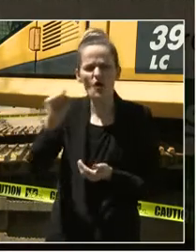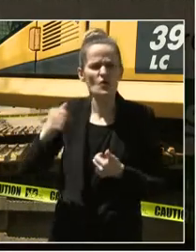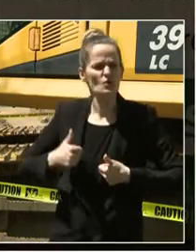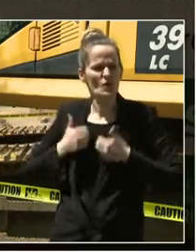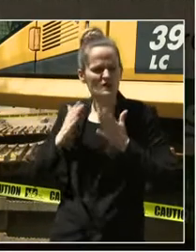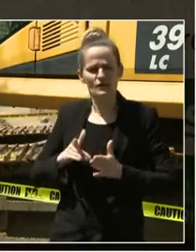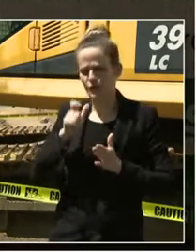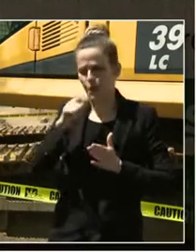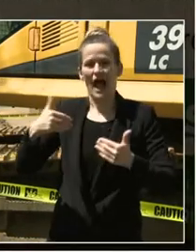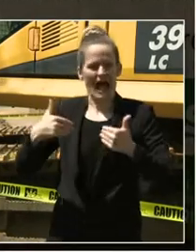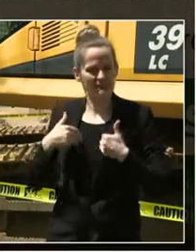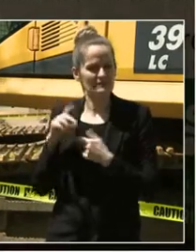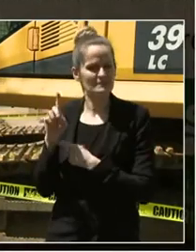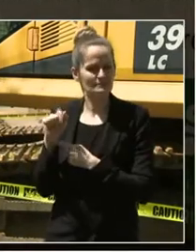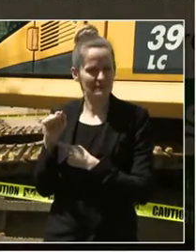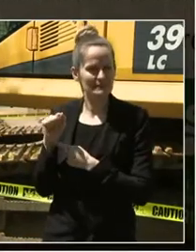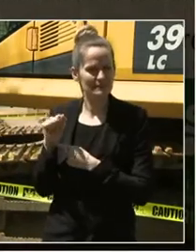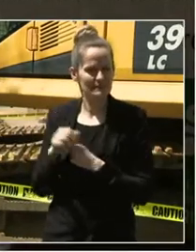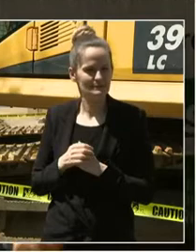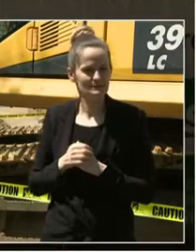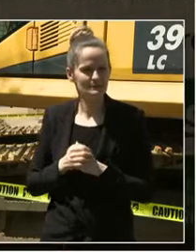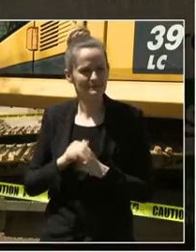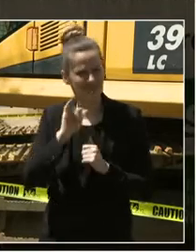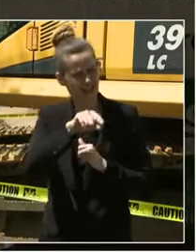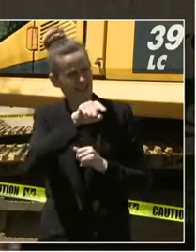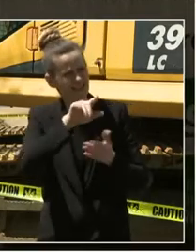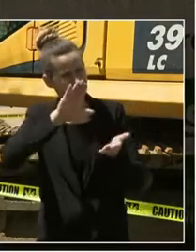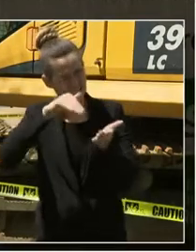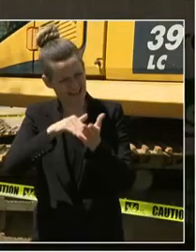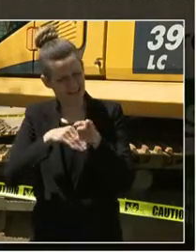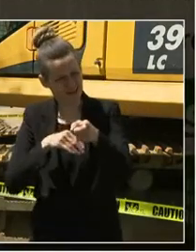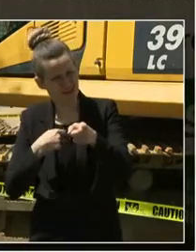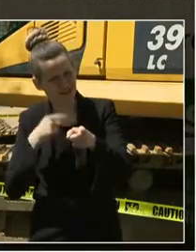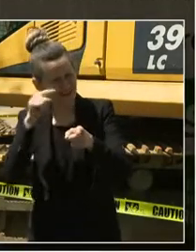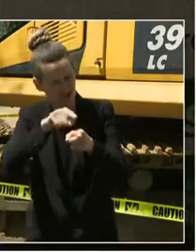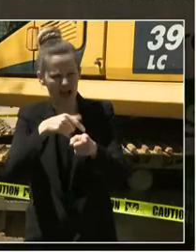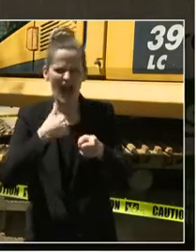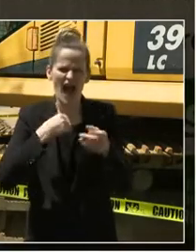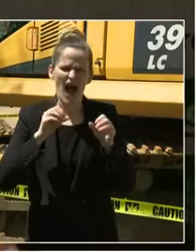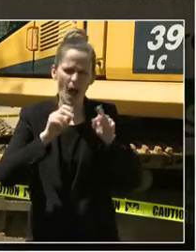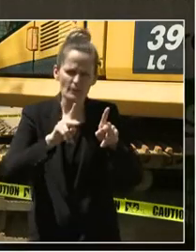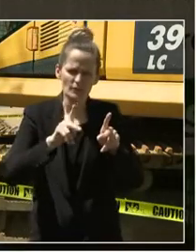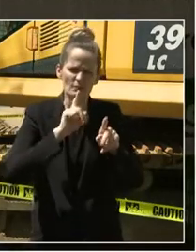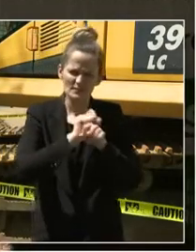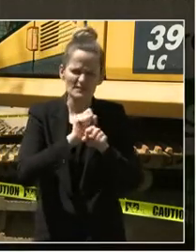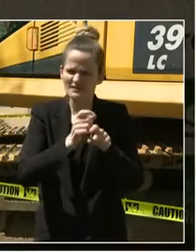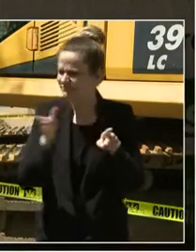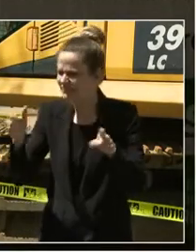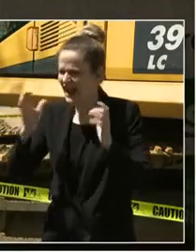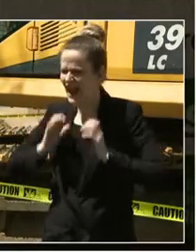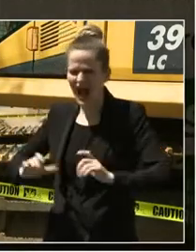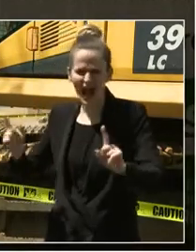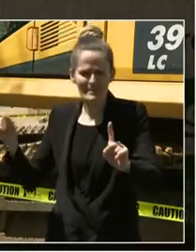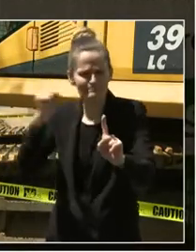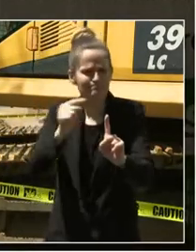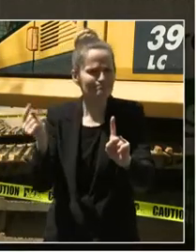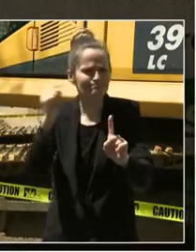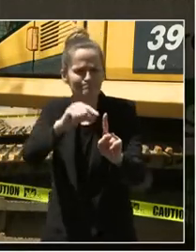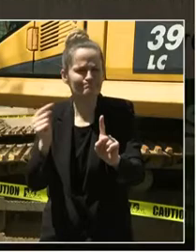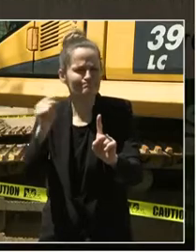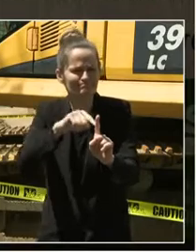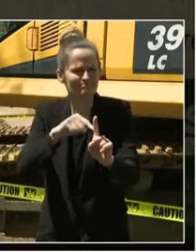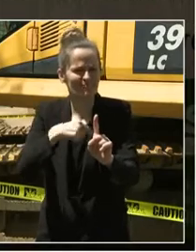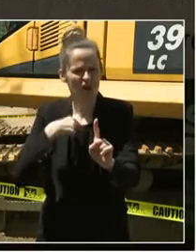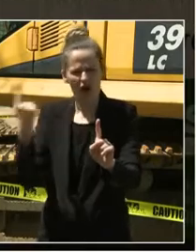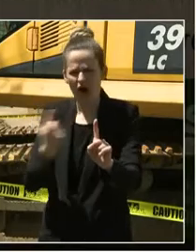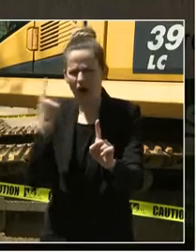of the centers that I had an opportunity to bring those clients to. And while I was always impressed with the warm staff, I was